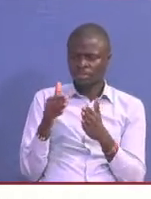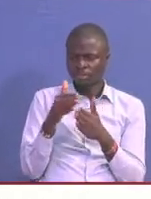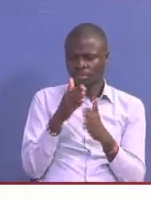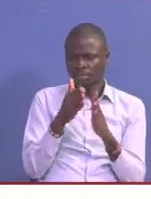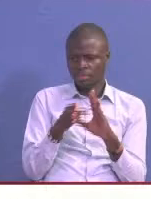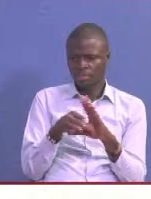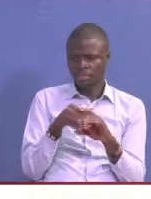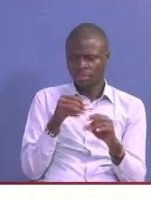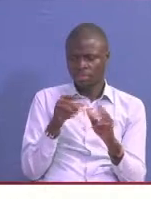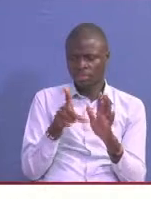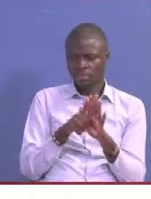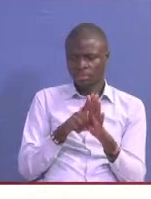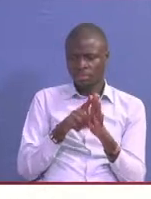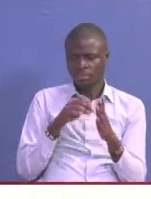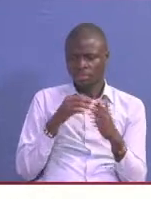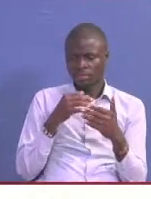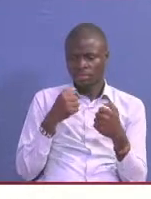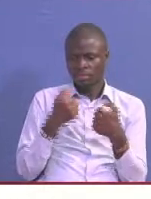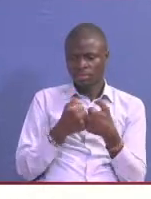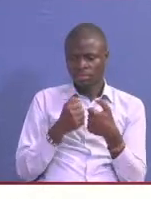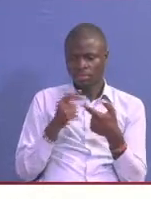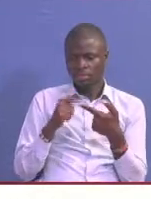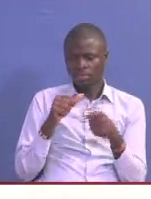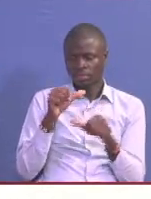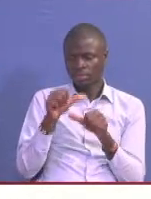happened to actively